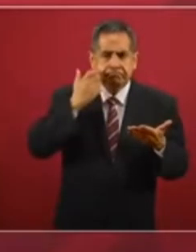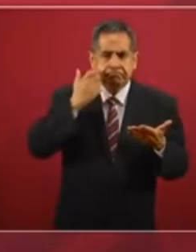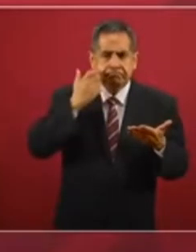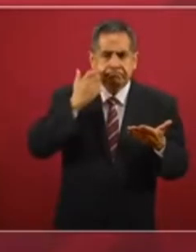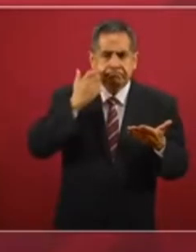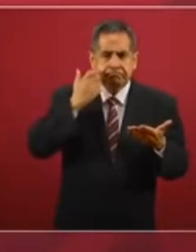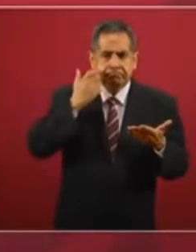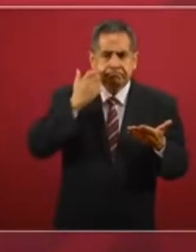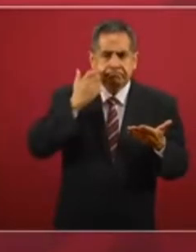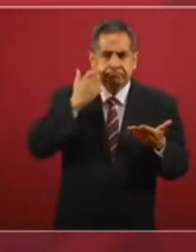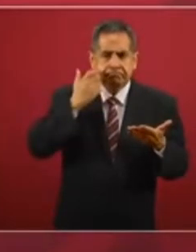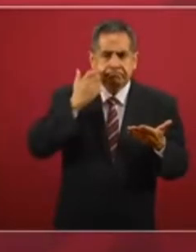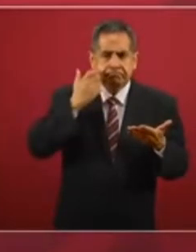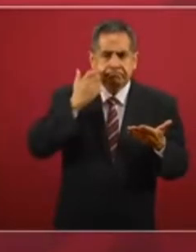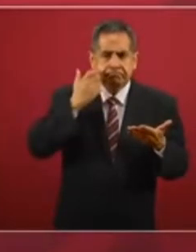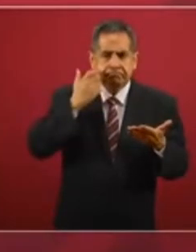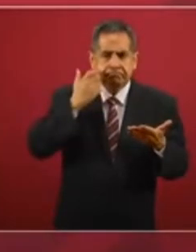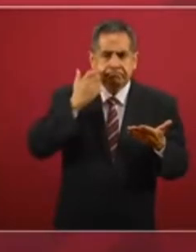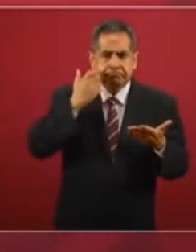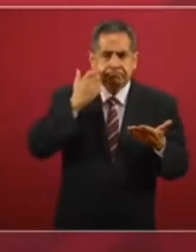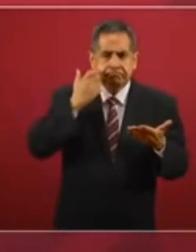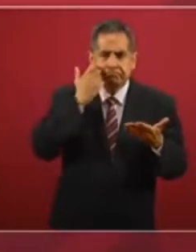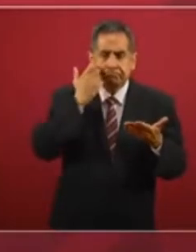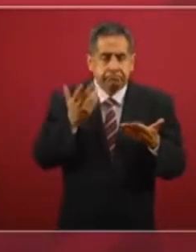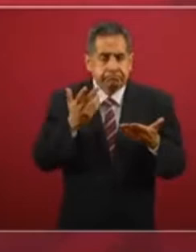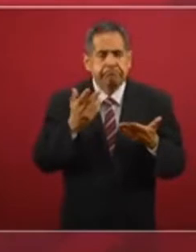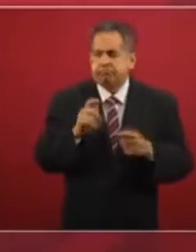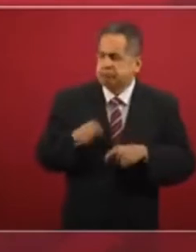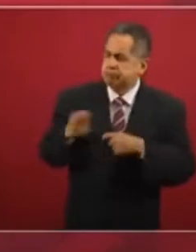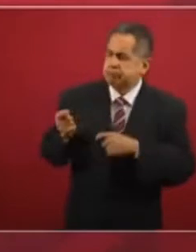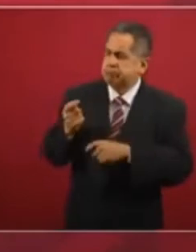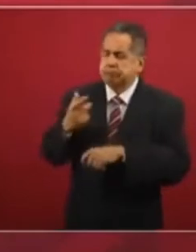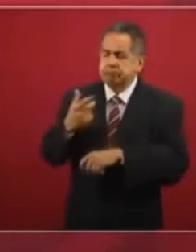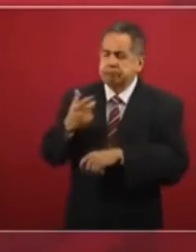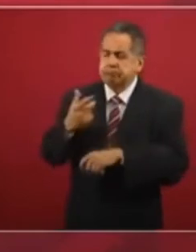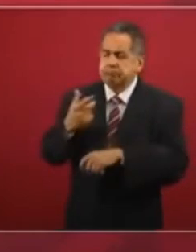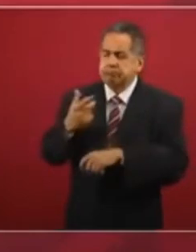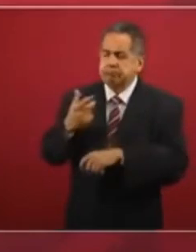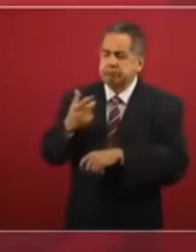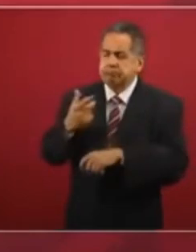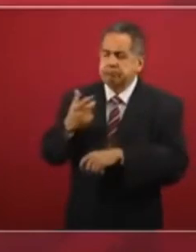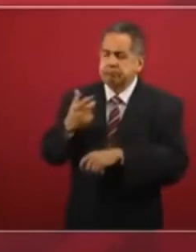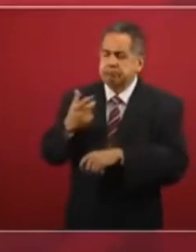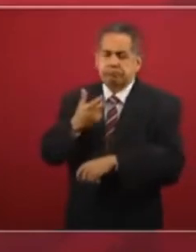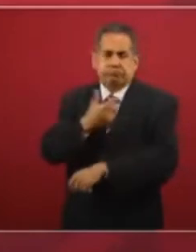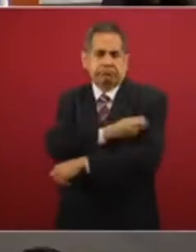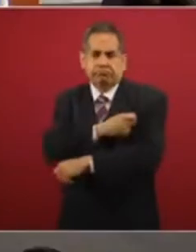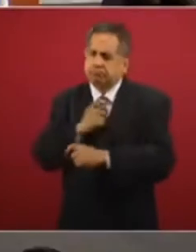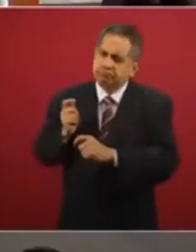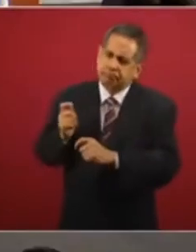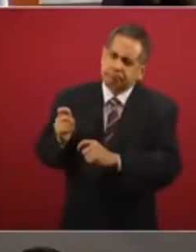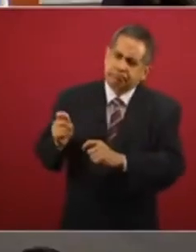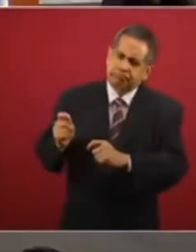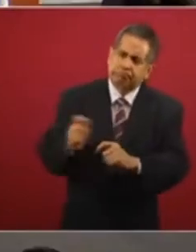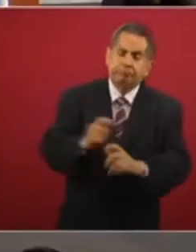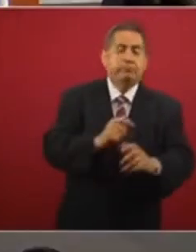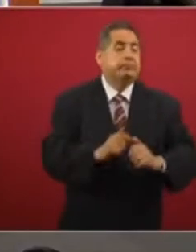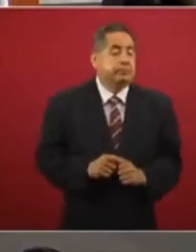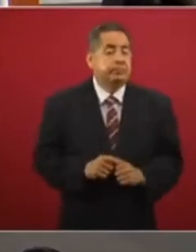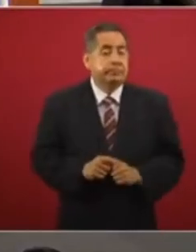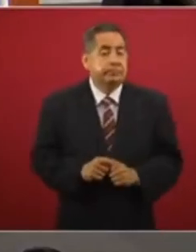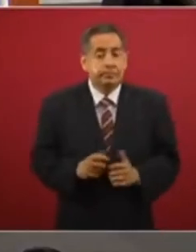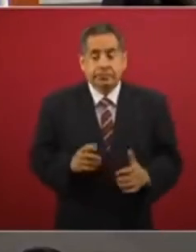be realized by the Mexican authority. Y el sector salud. And the health sector. Y